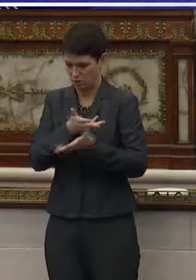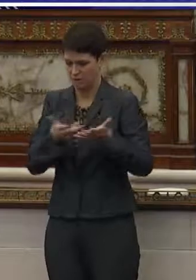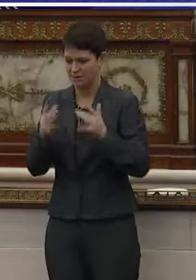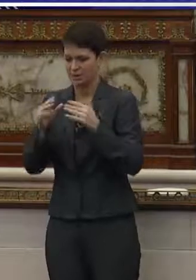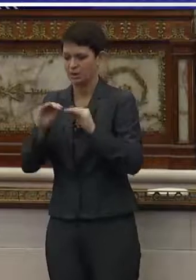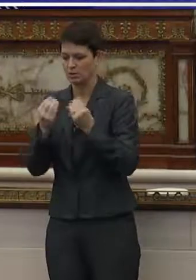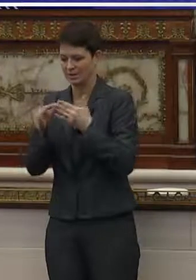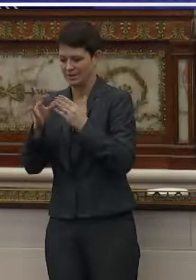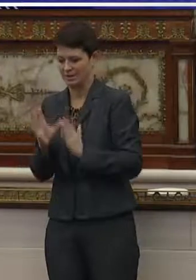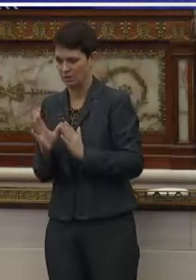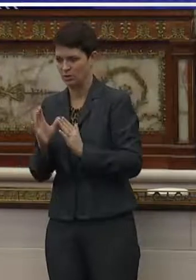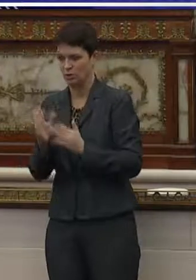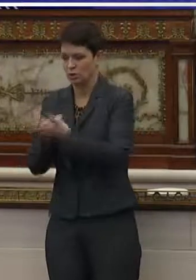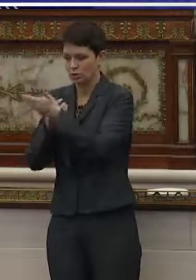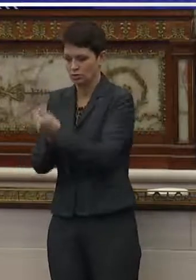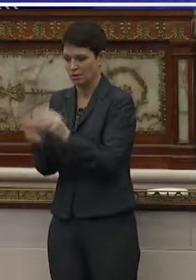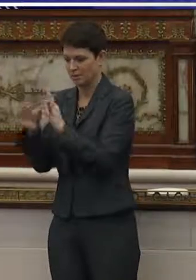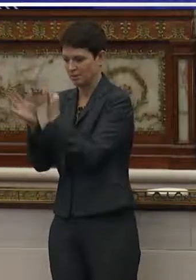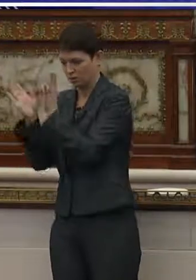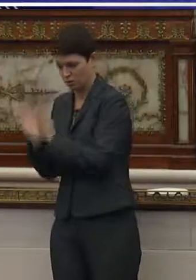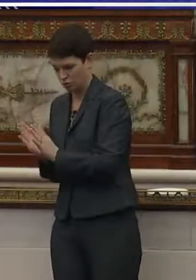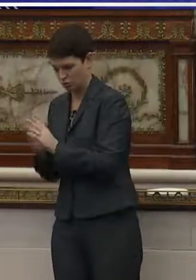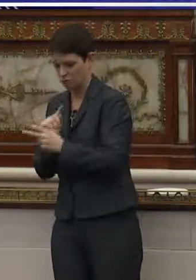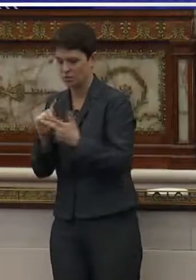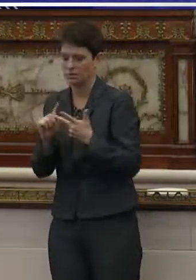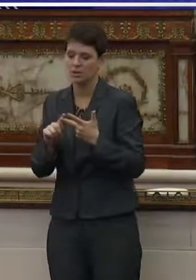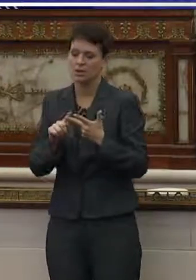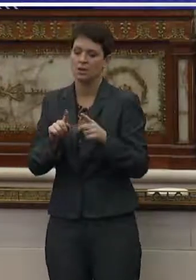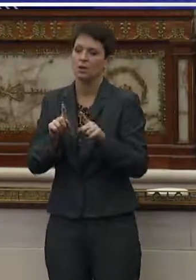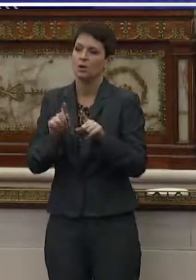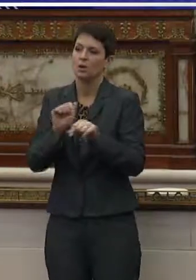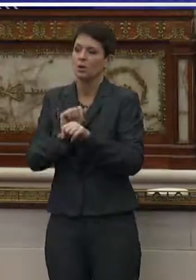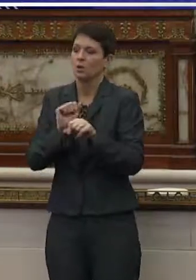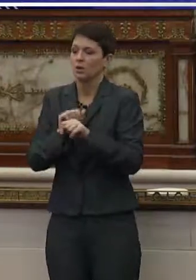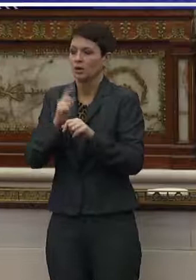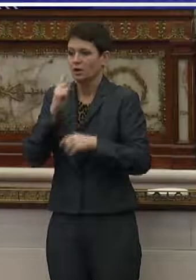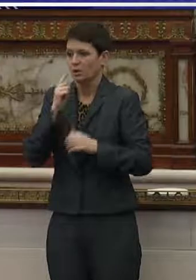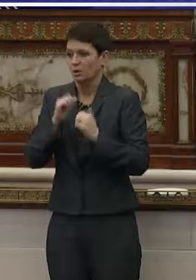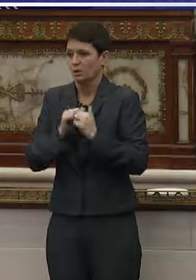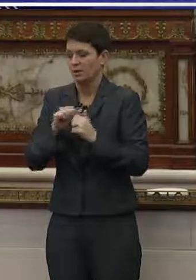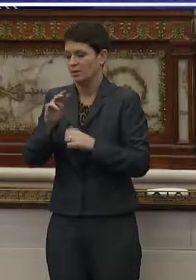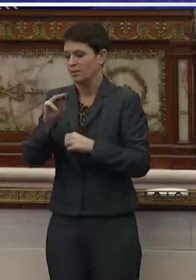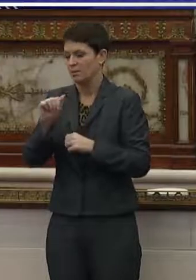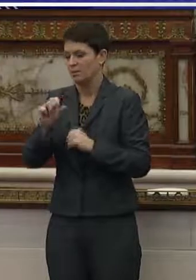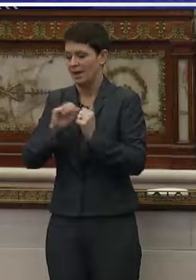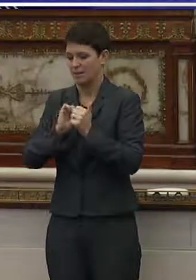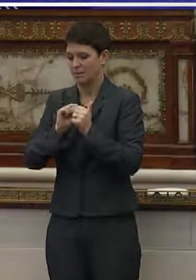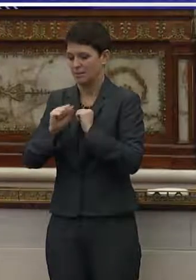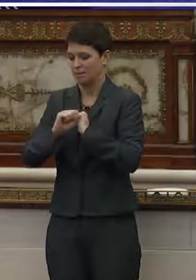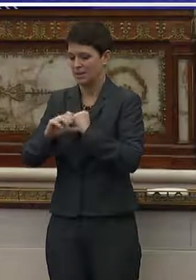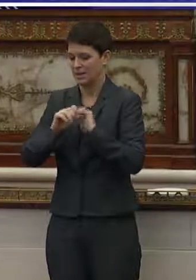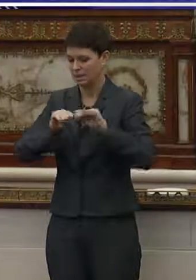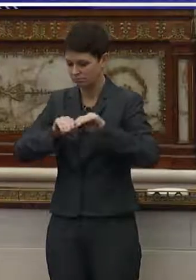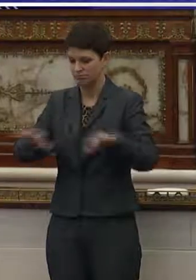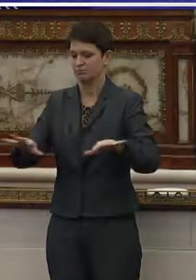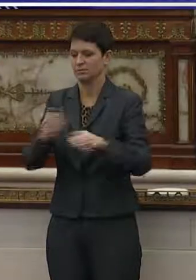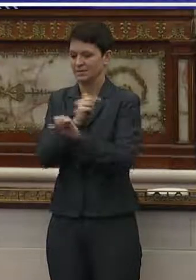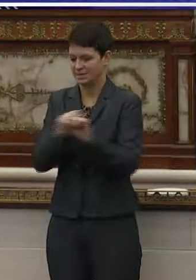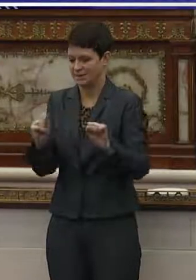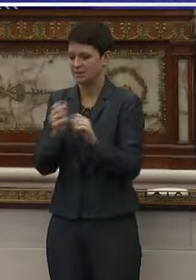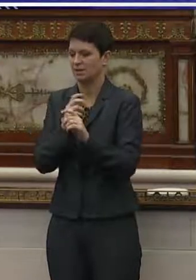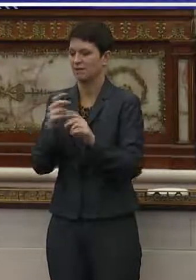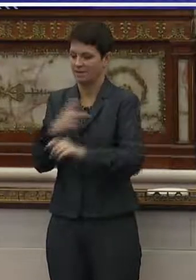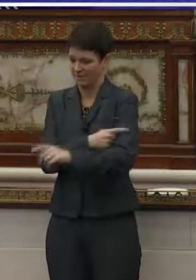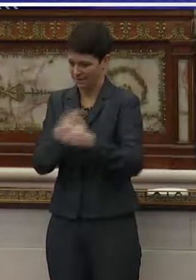leaders, people who might be trusted messengers. We are also working on a mass media campaign that will be getting messages out about the safety of the